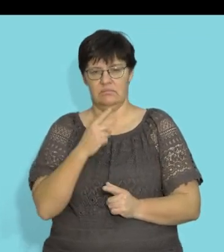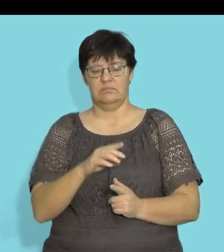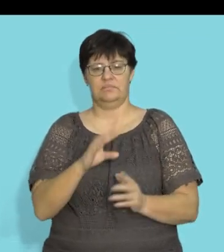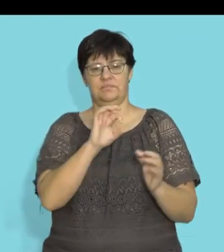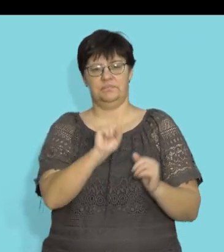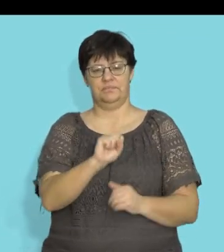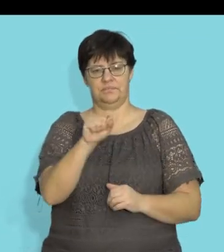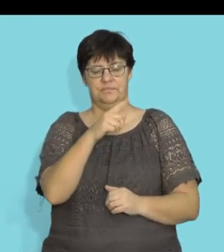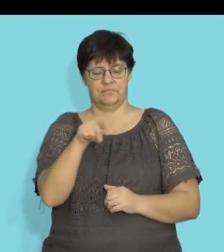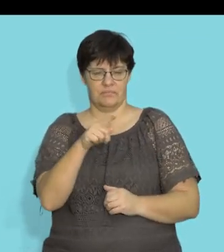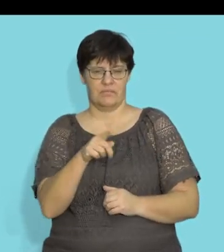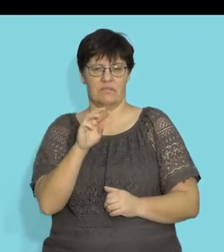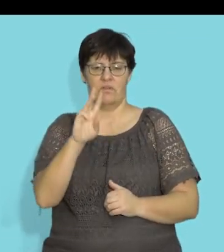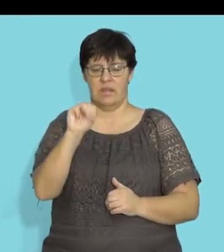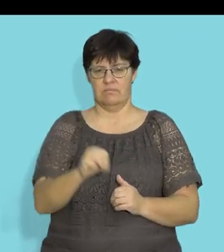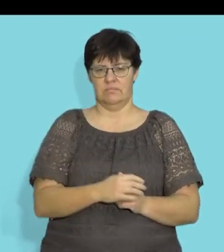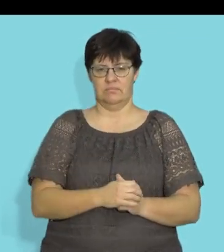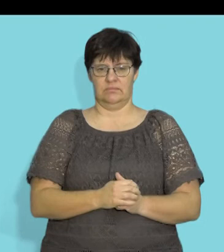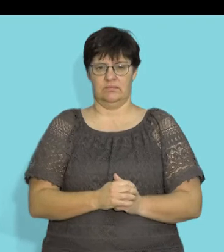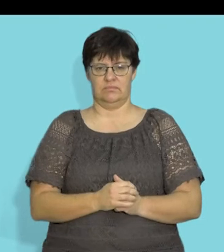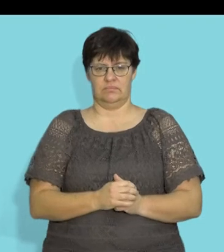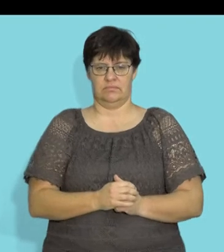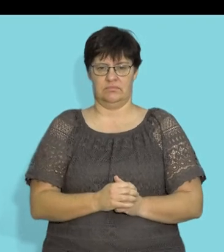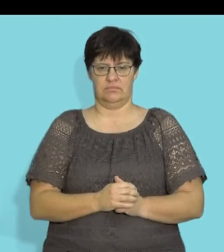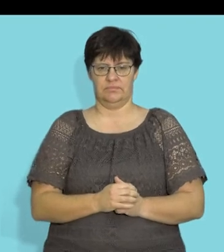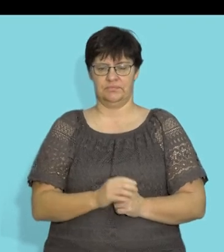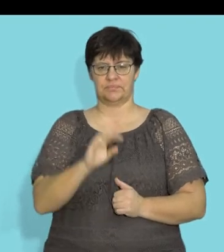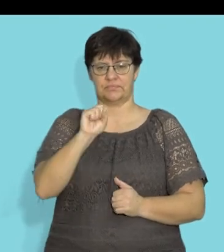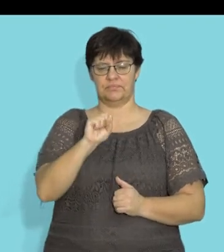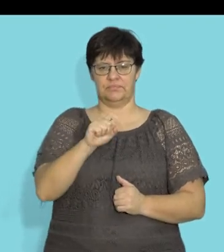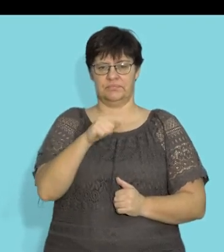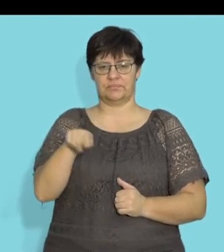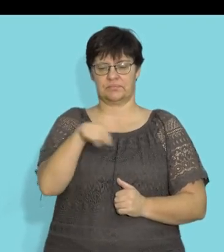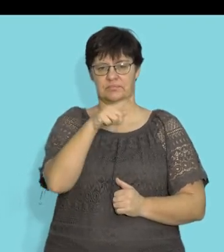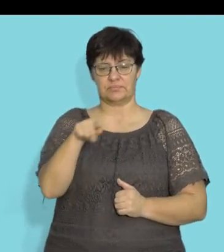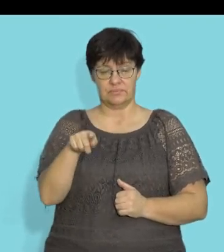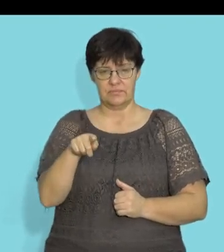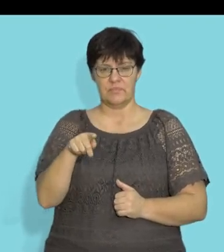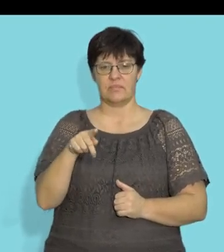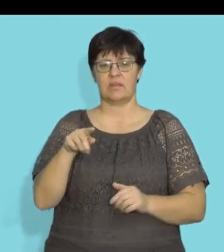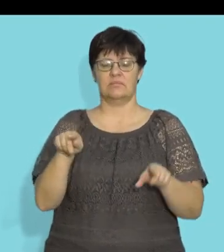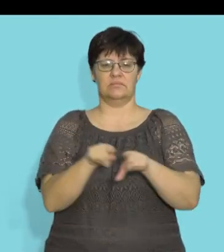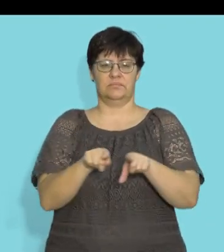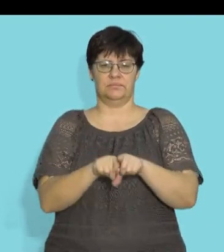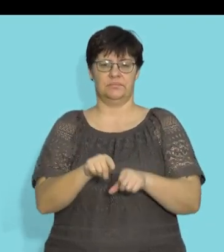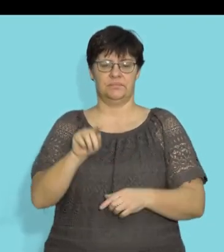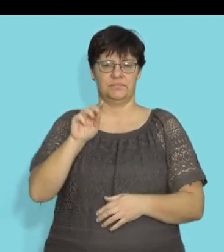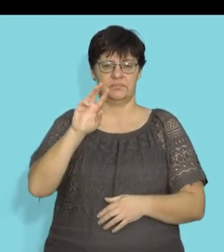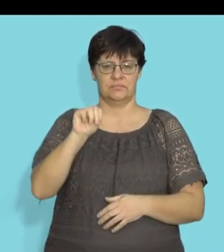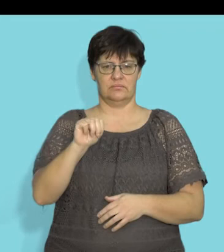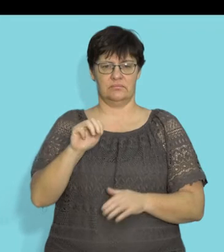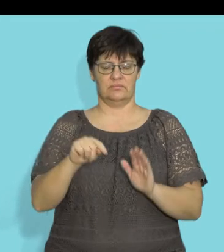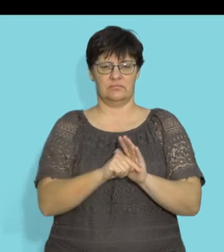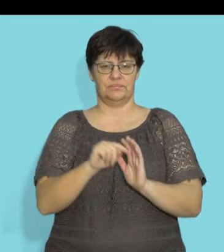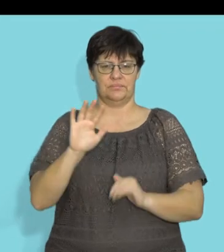to infinity in terms of m. So the sum to infinity will be equal to m